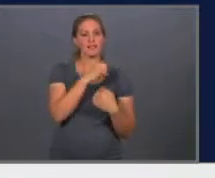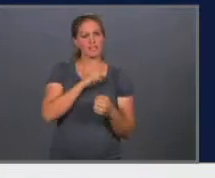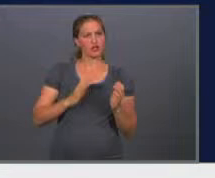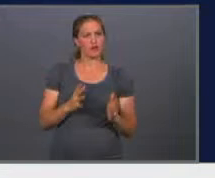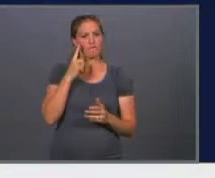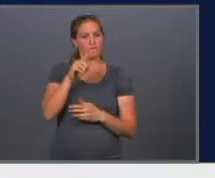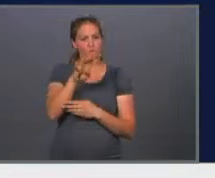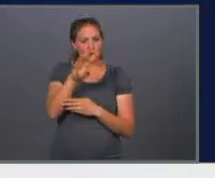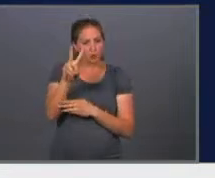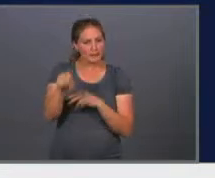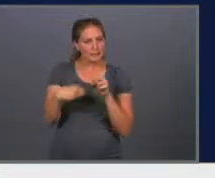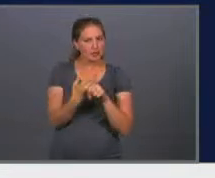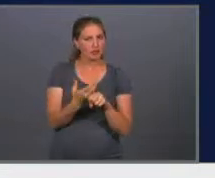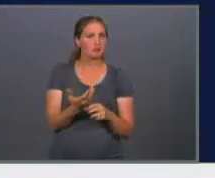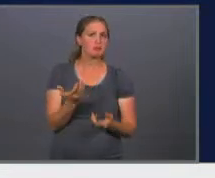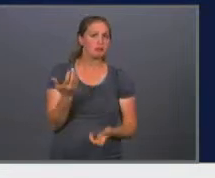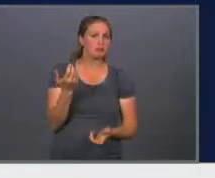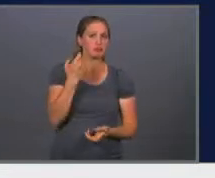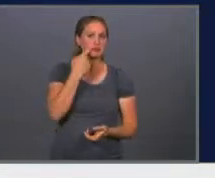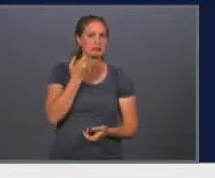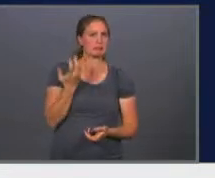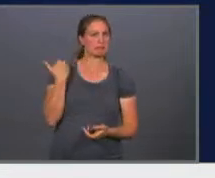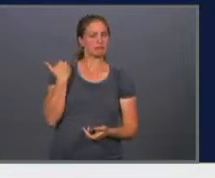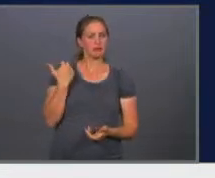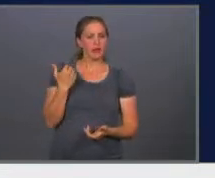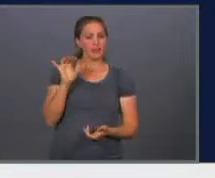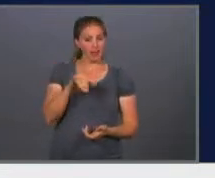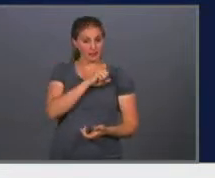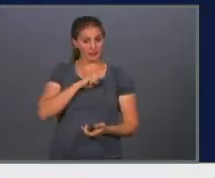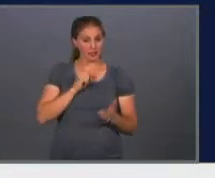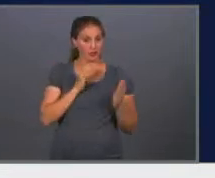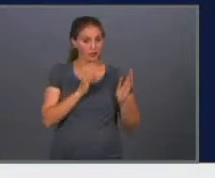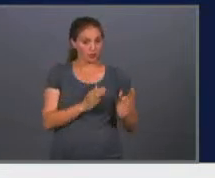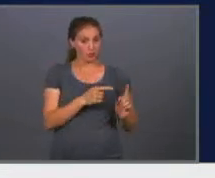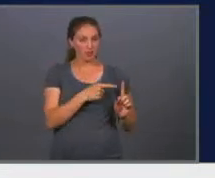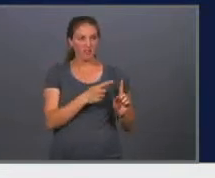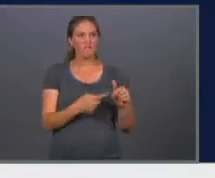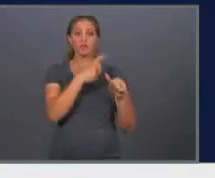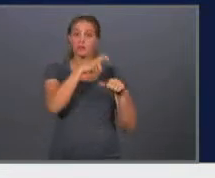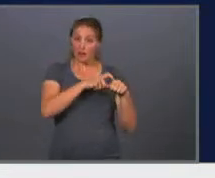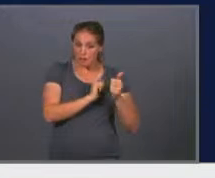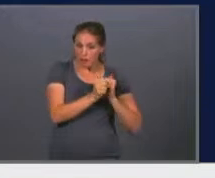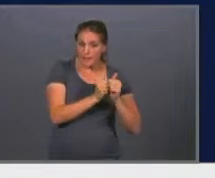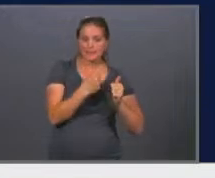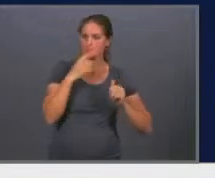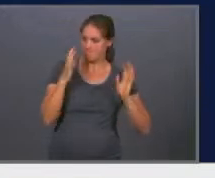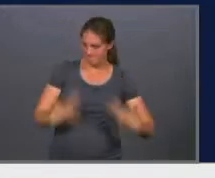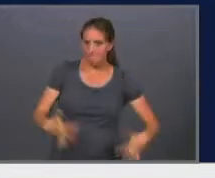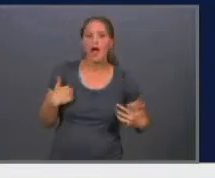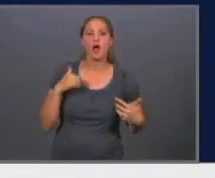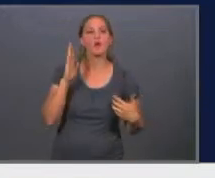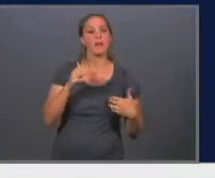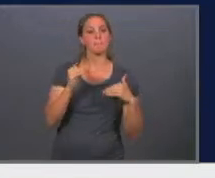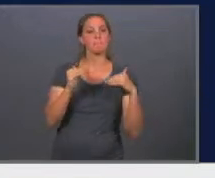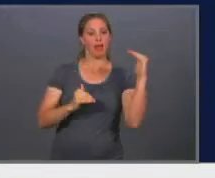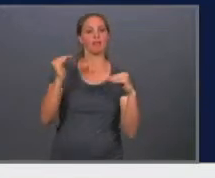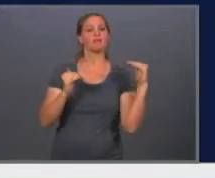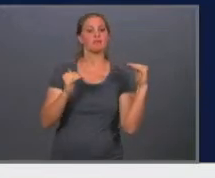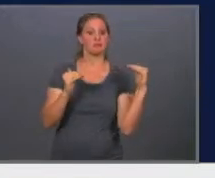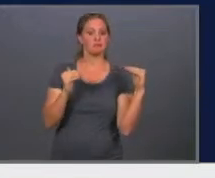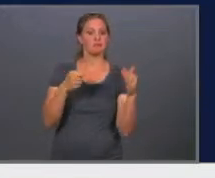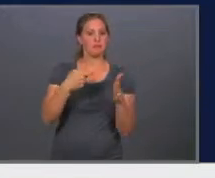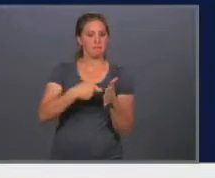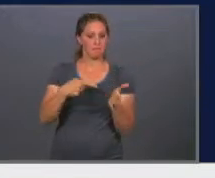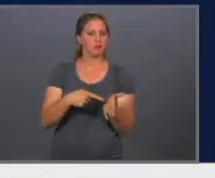years. And this senator, when he first ran, it was on, "I will balance the budget." And he